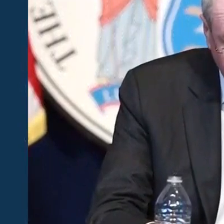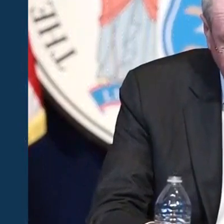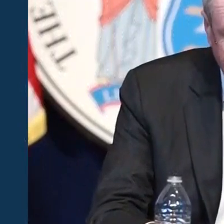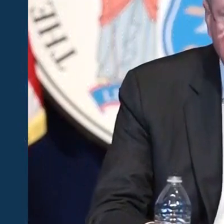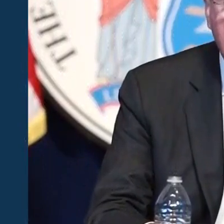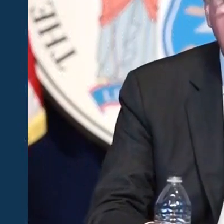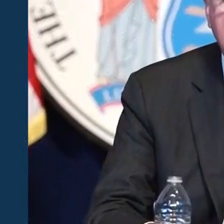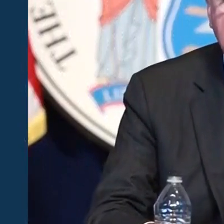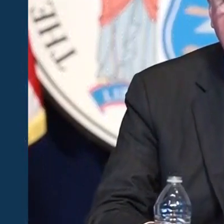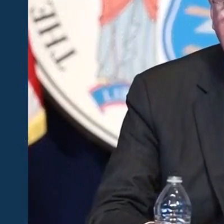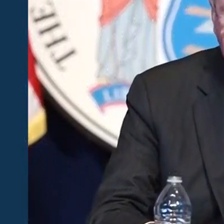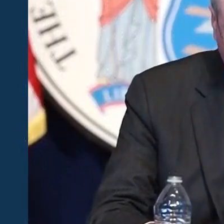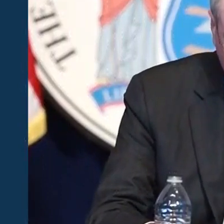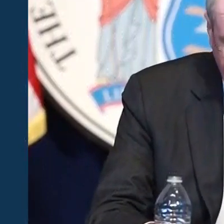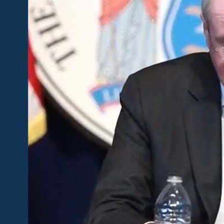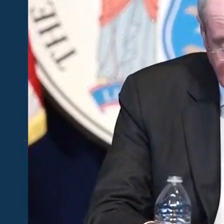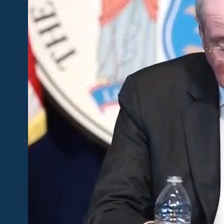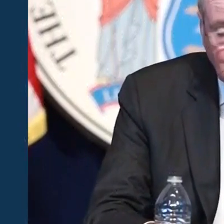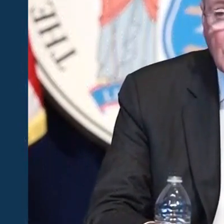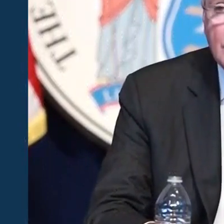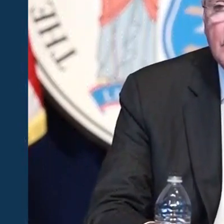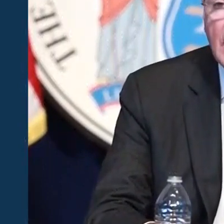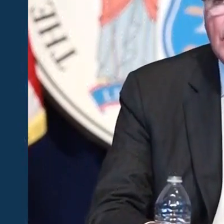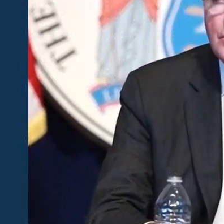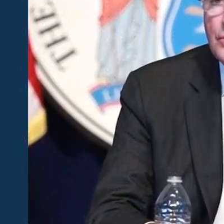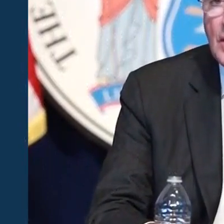covid19.nj.gov, as of 10 p.m. last night,